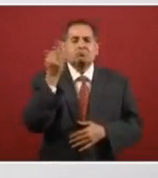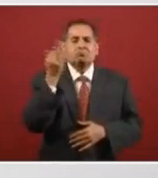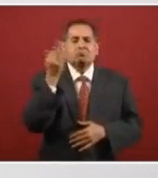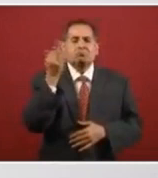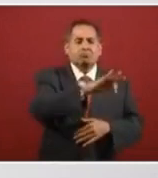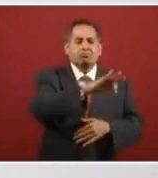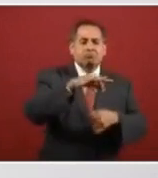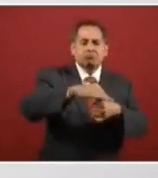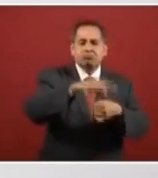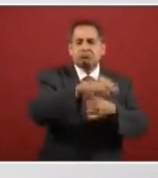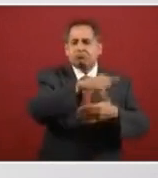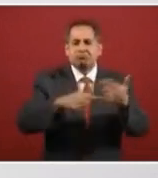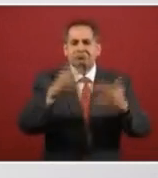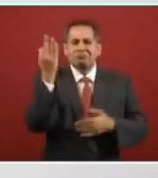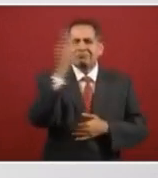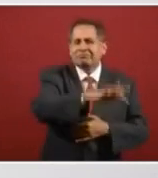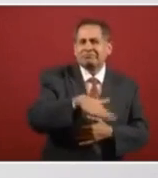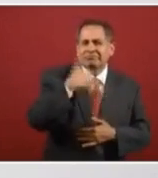fraud